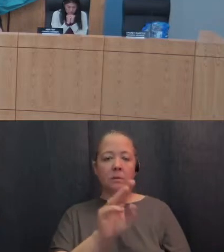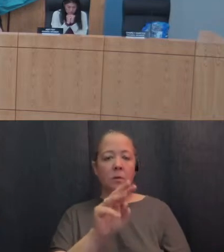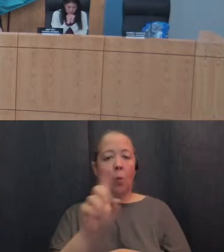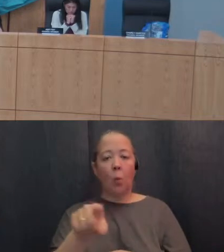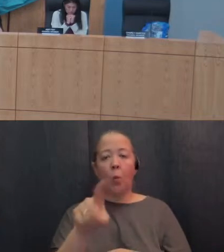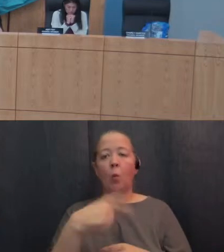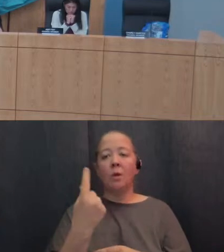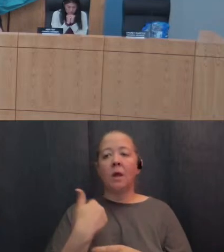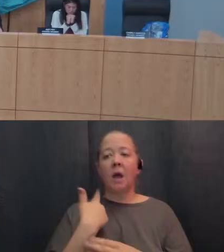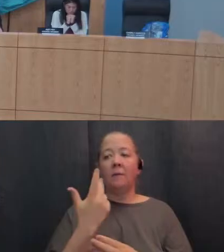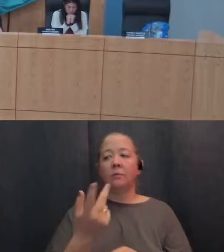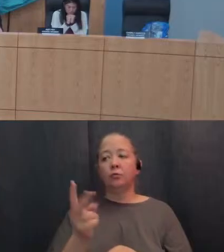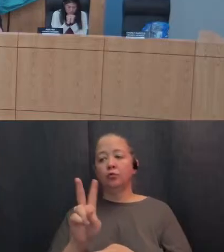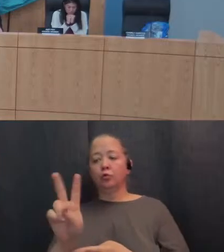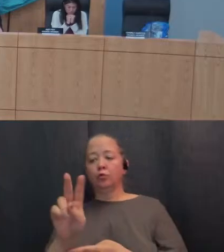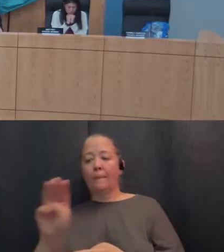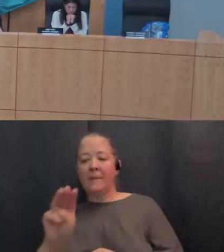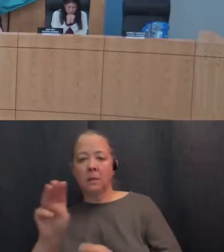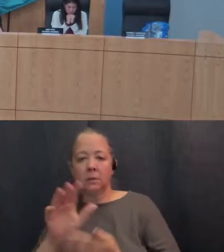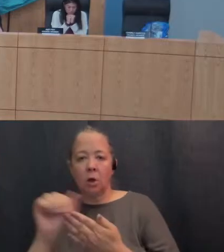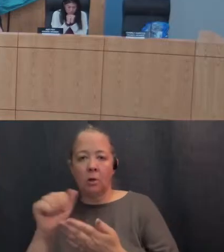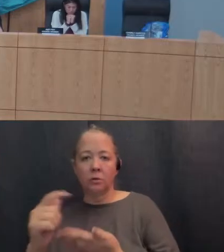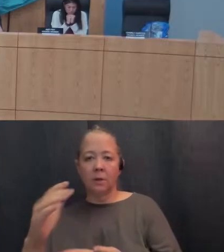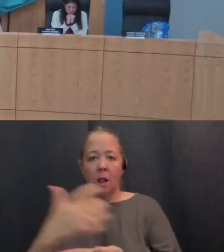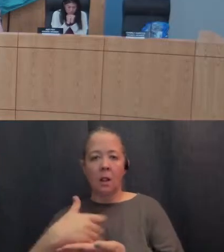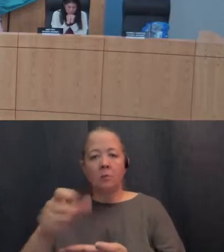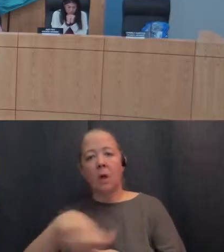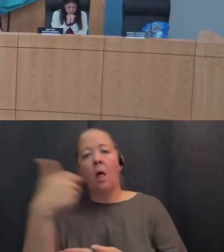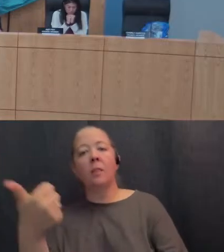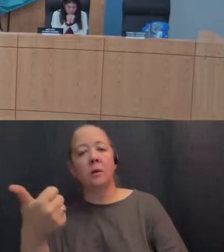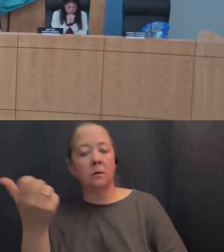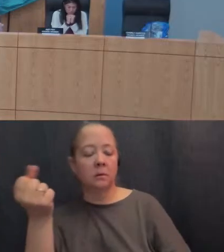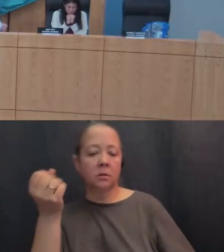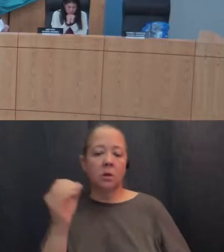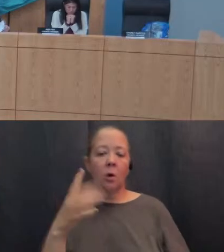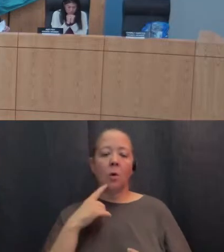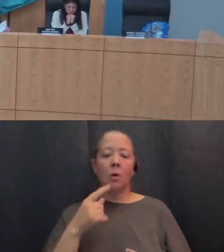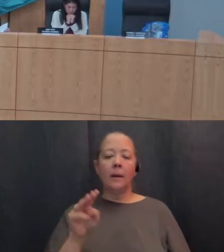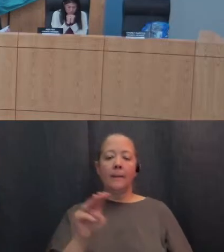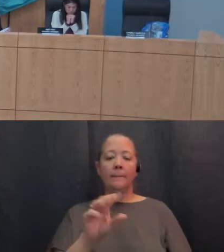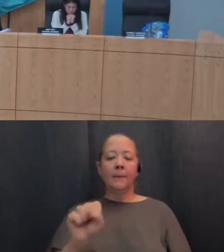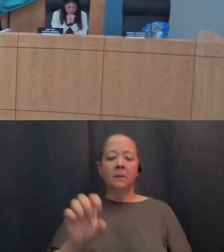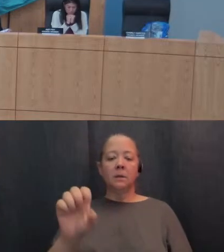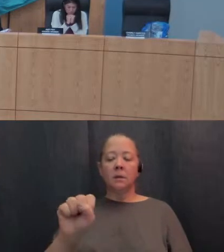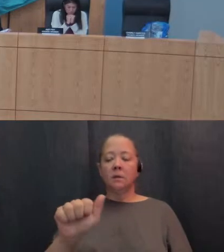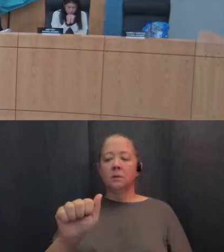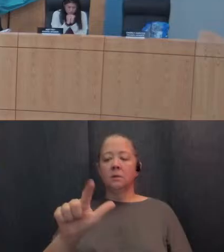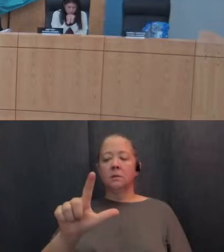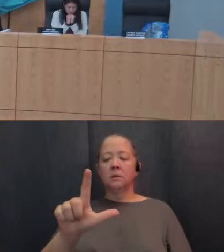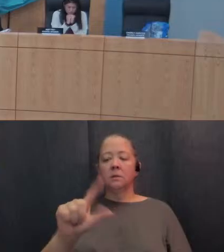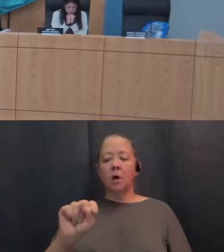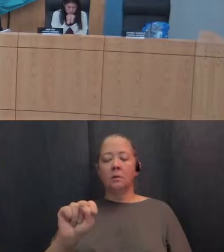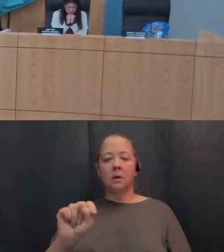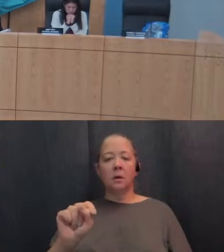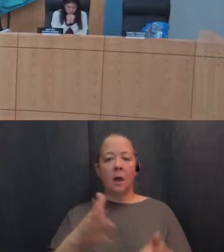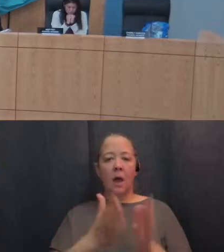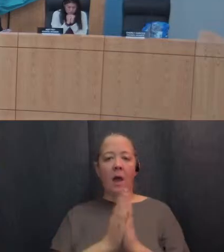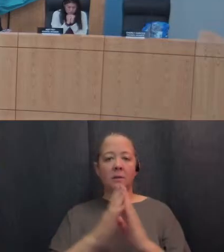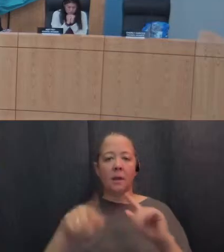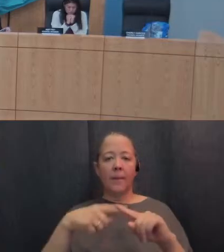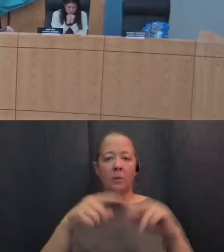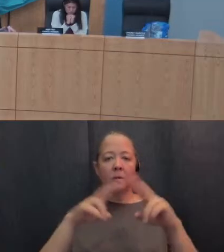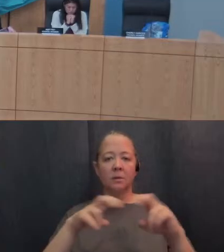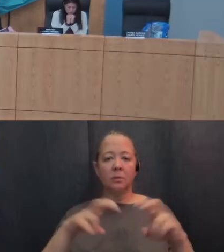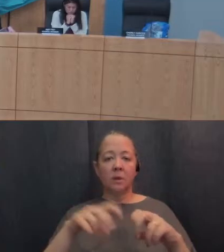ways. I'll say a word. So Ms. Salt asked about the assessment base, and all of these credits that folks get, those